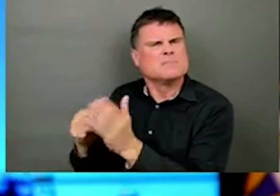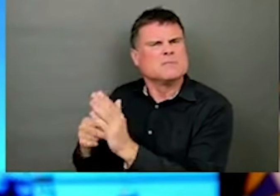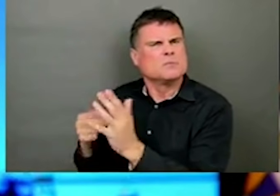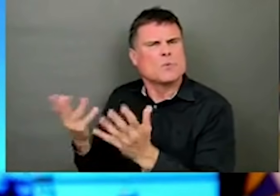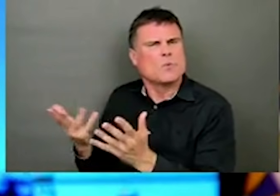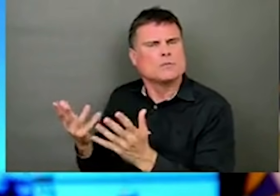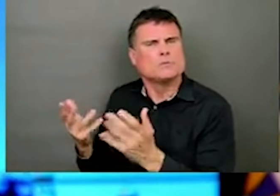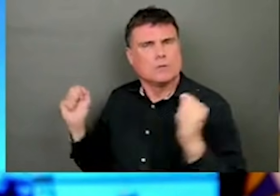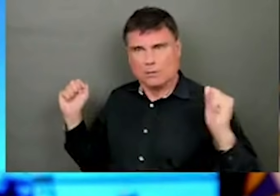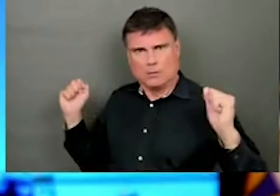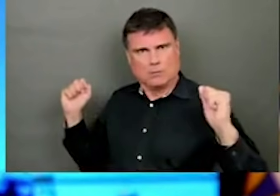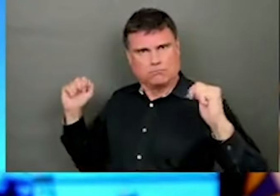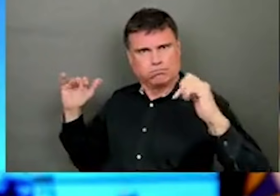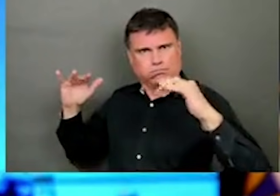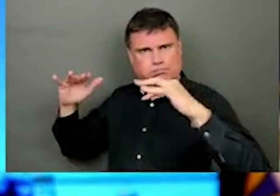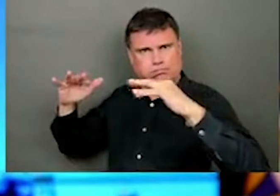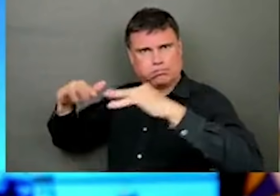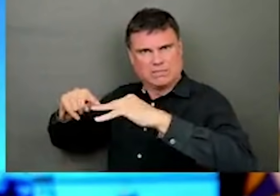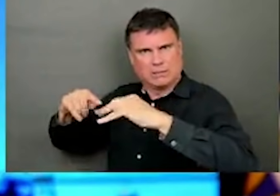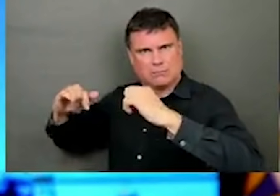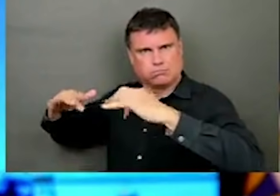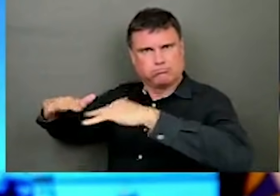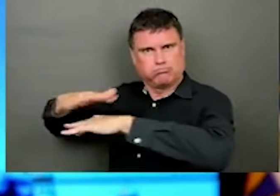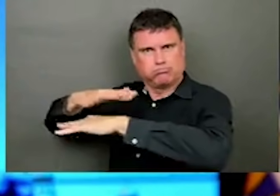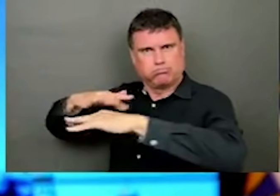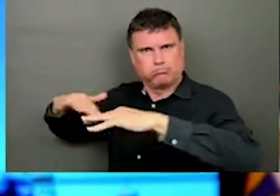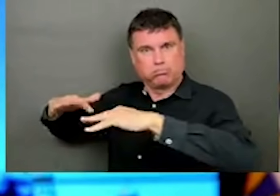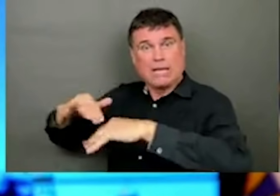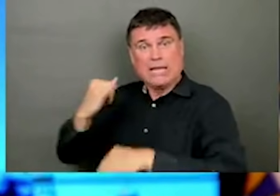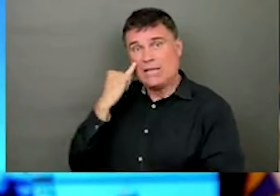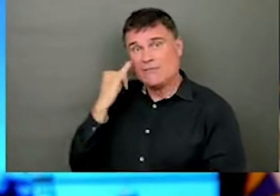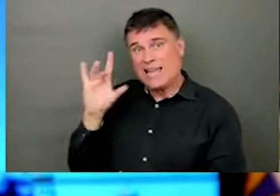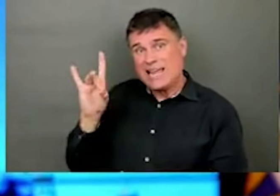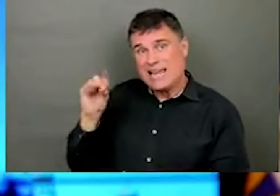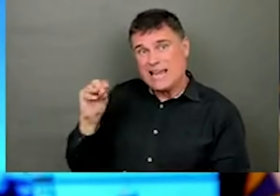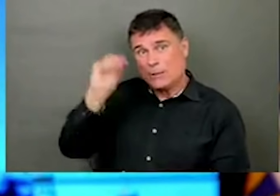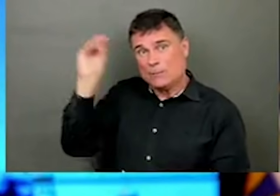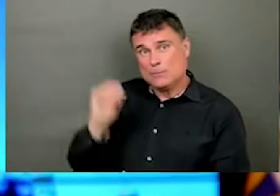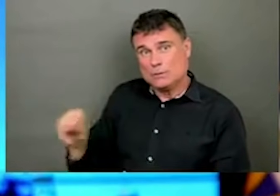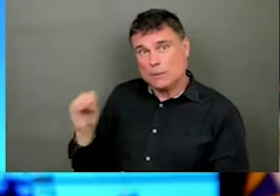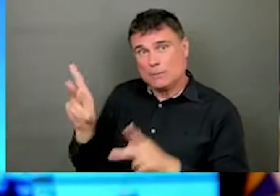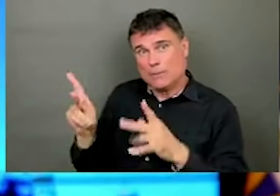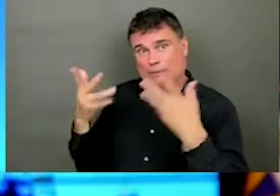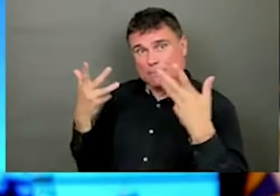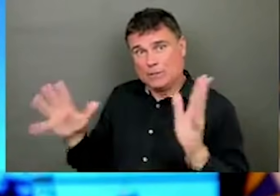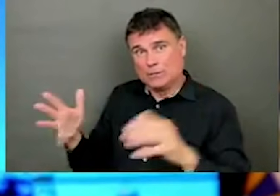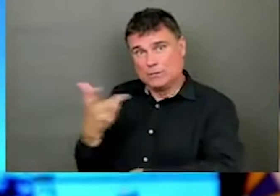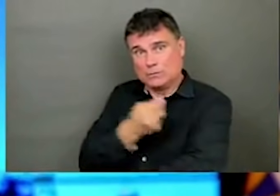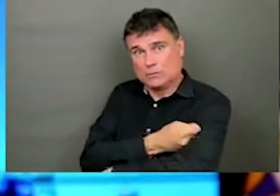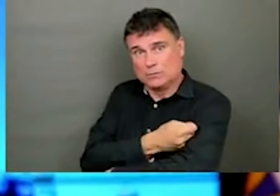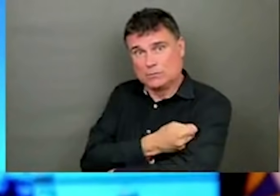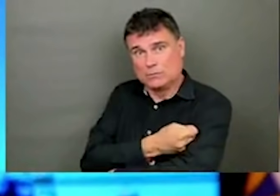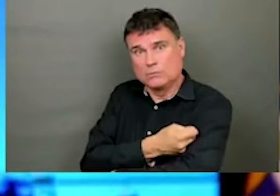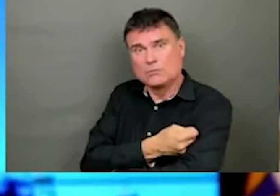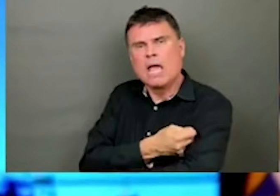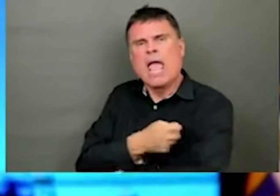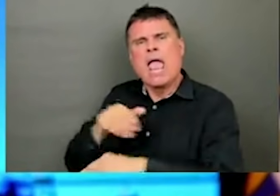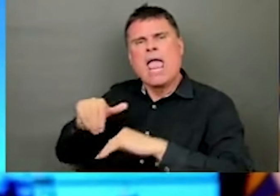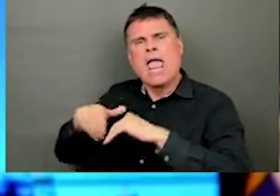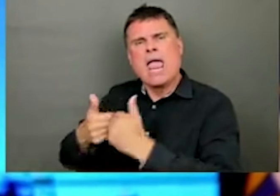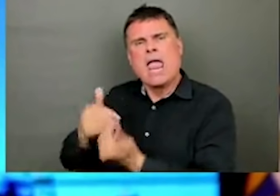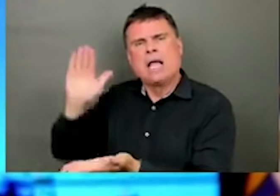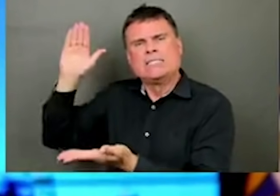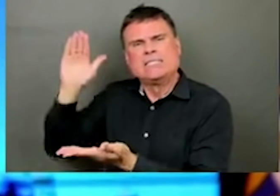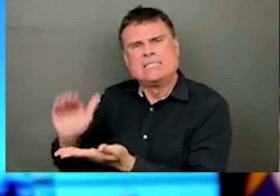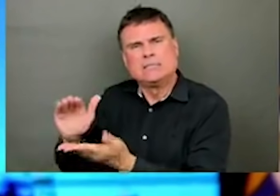with 80% of our population immunized, and reducing the risk for those people, where a